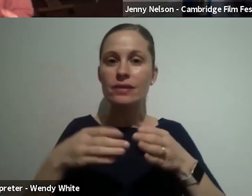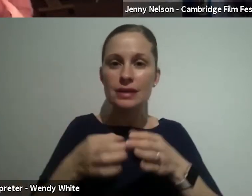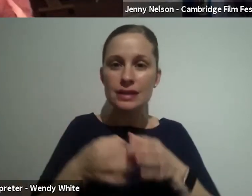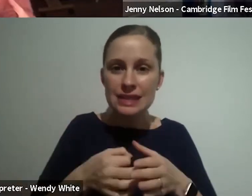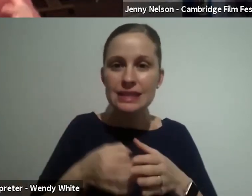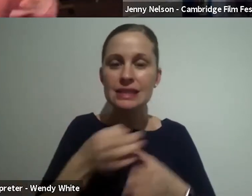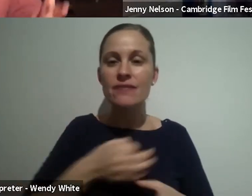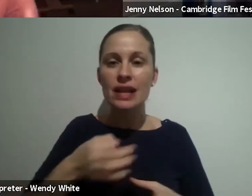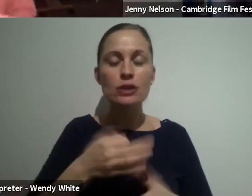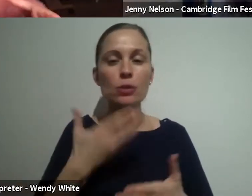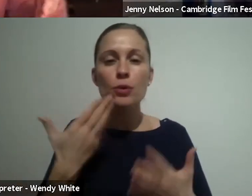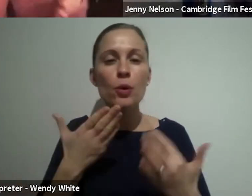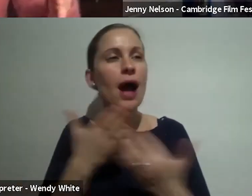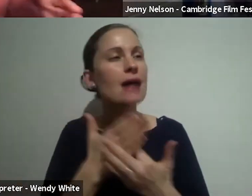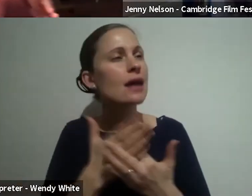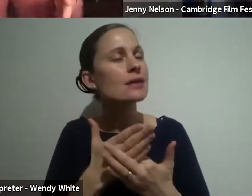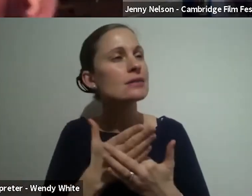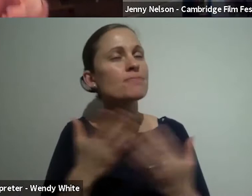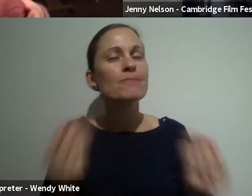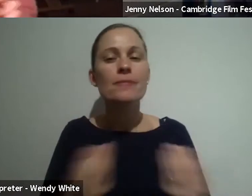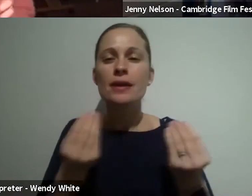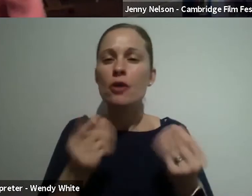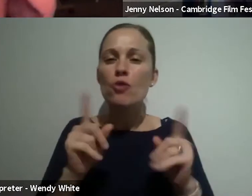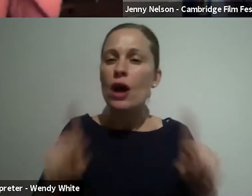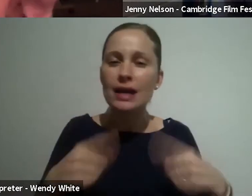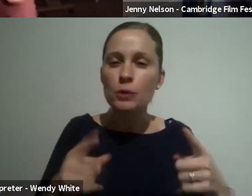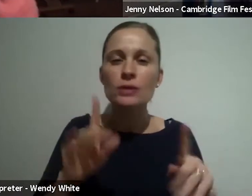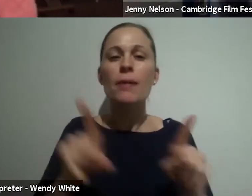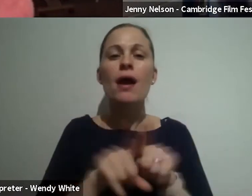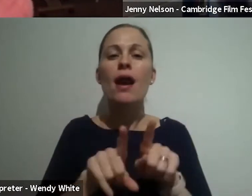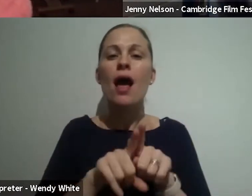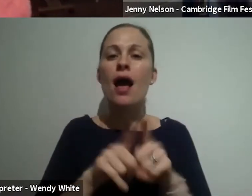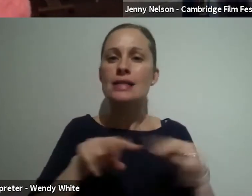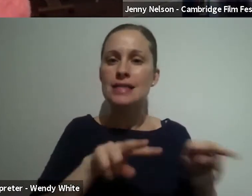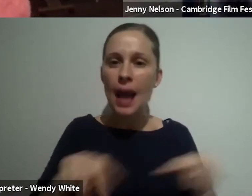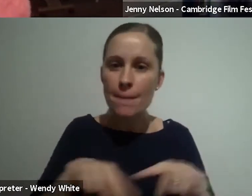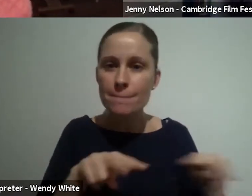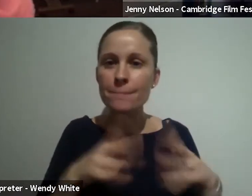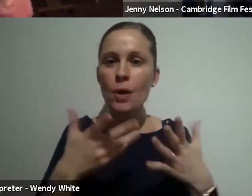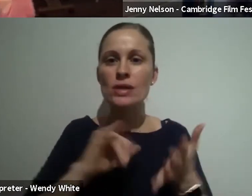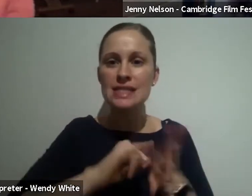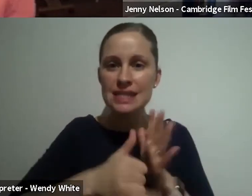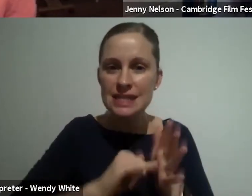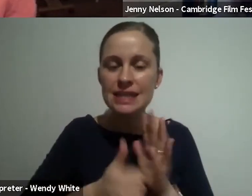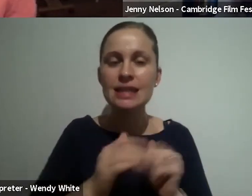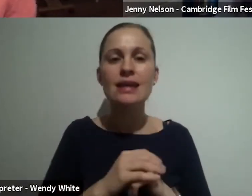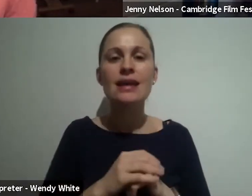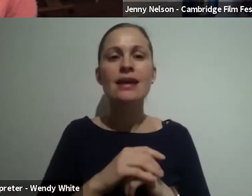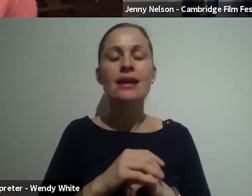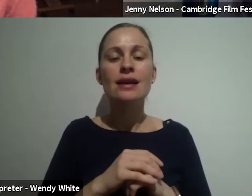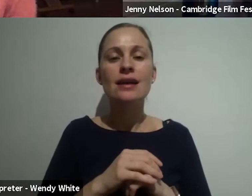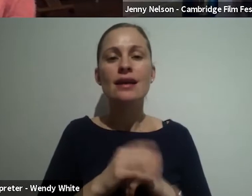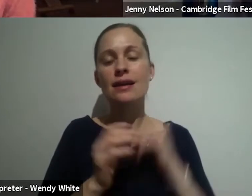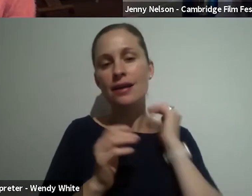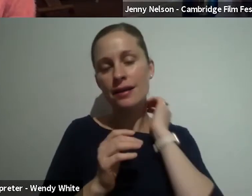music or, well, not music, to the CDs or maybe to the tapes. And also mentality in the bigger